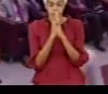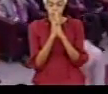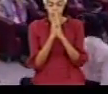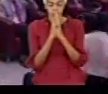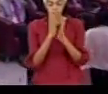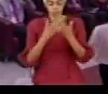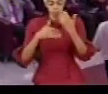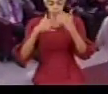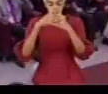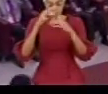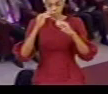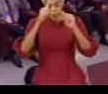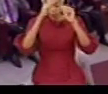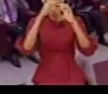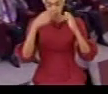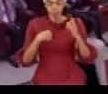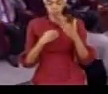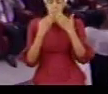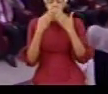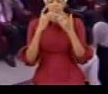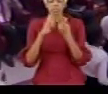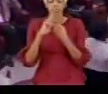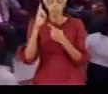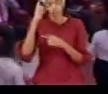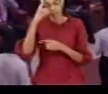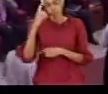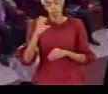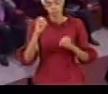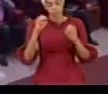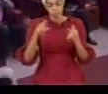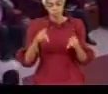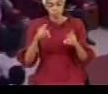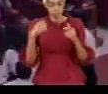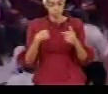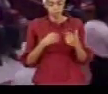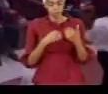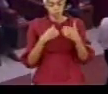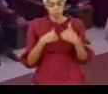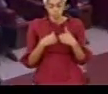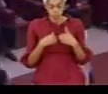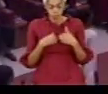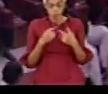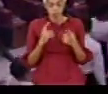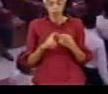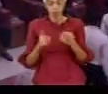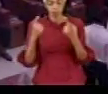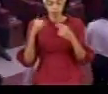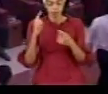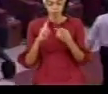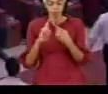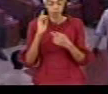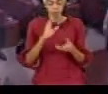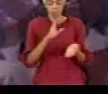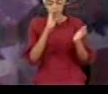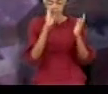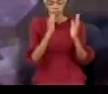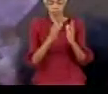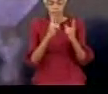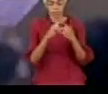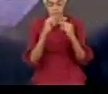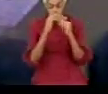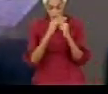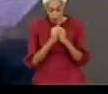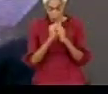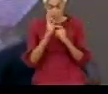Heavenly Father, we are grateful to you for the opportunity we have to come to your presence to worship